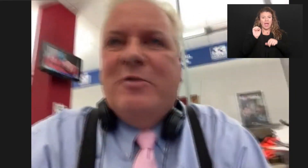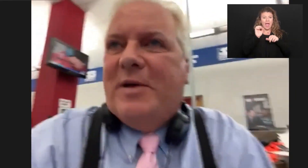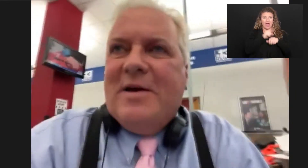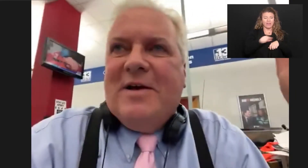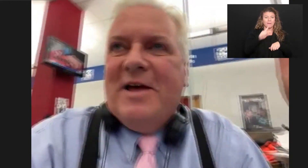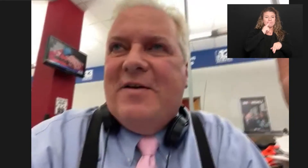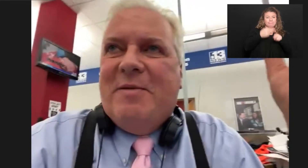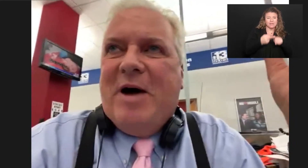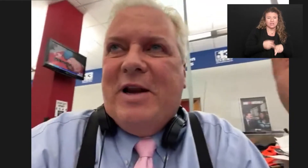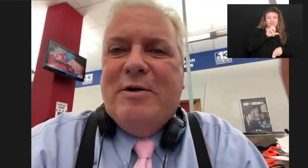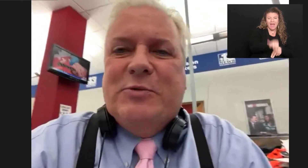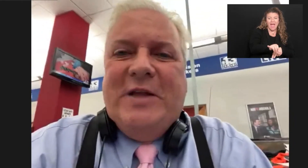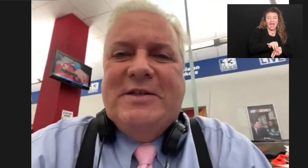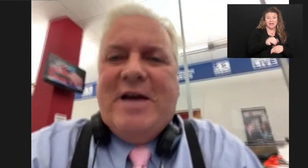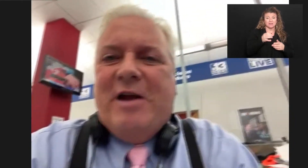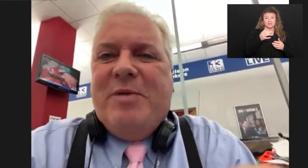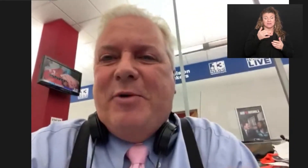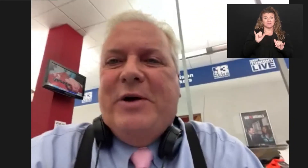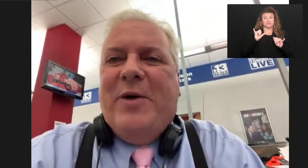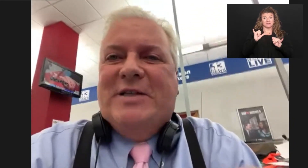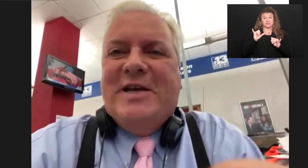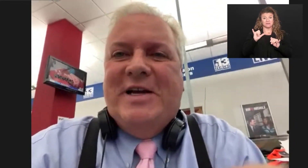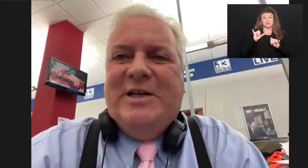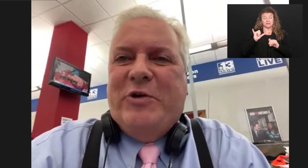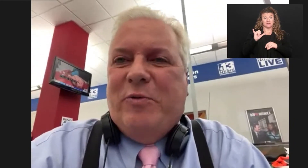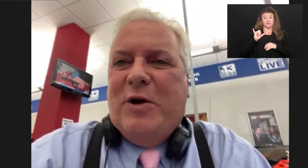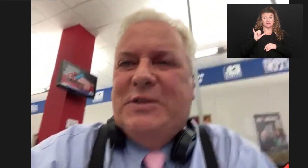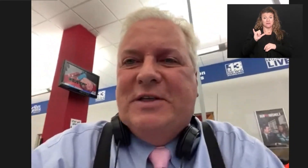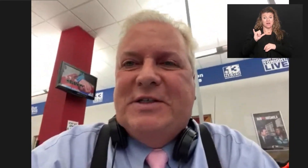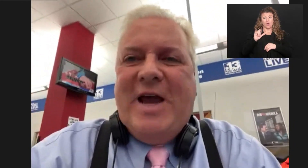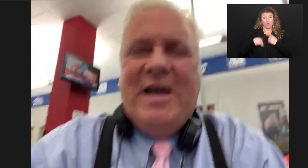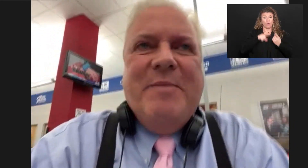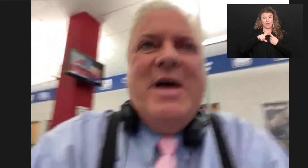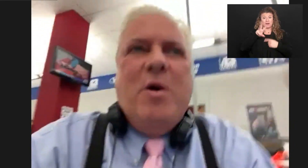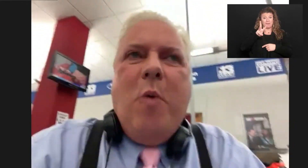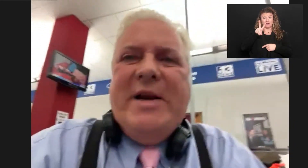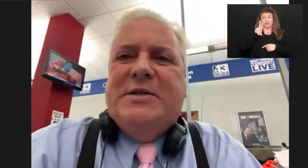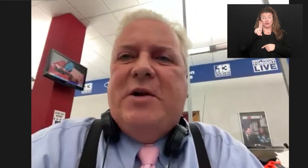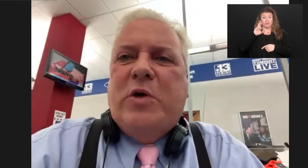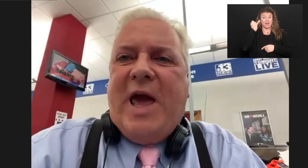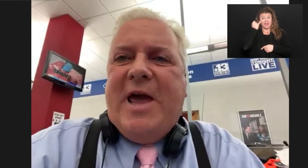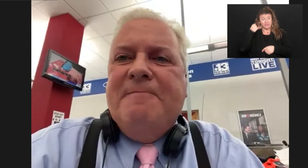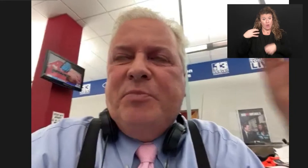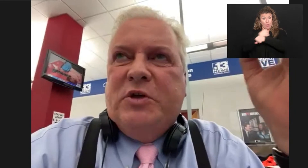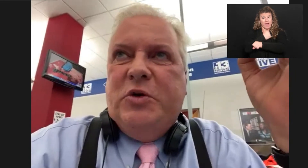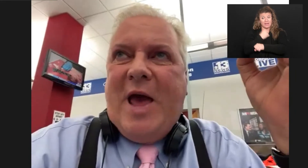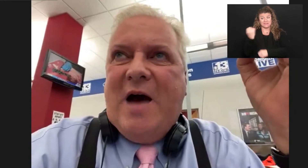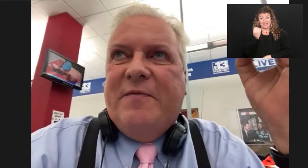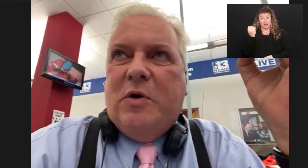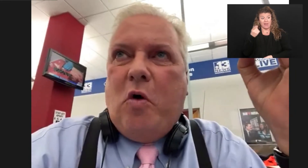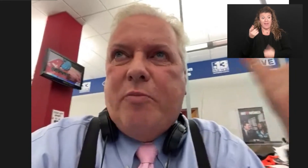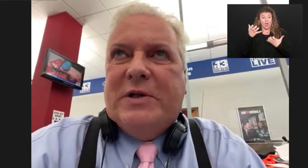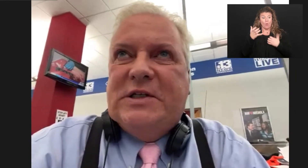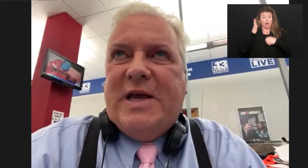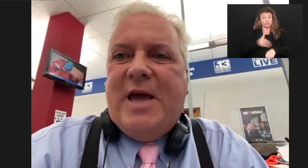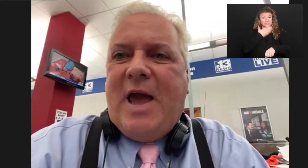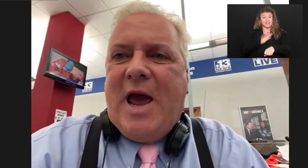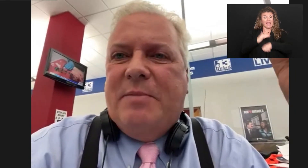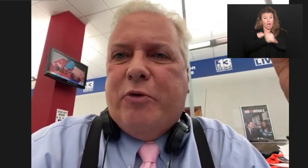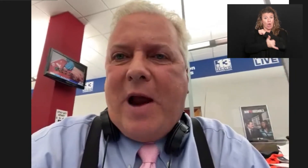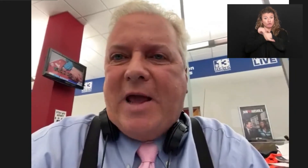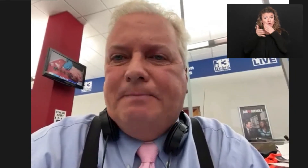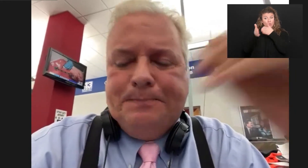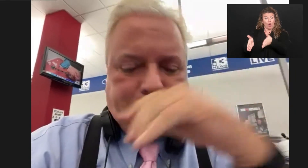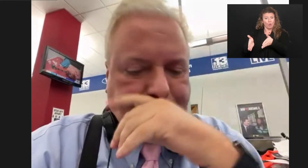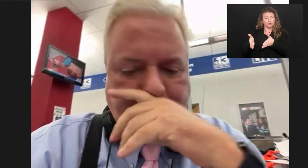I assume the Mountaineers win Saturday, people are going to want to sing Country Roads in the stadium. When is it okay to have corporate singing